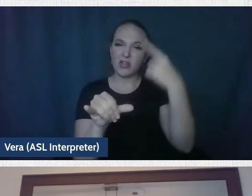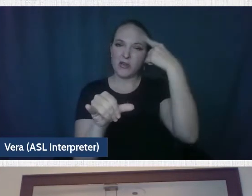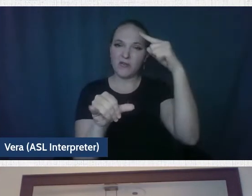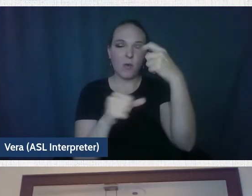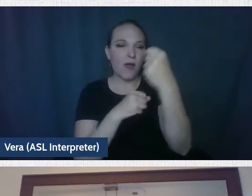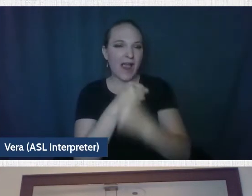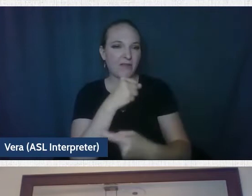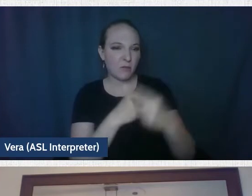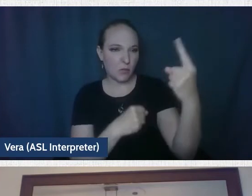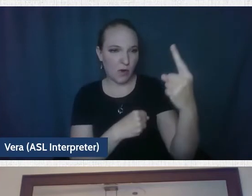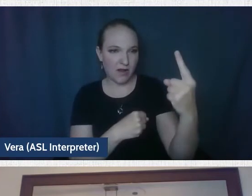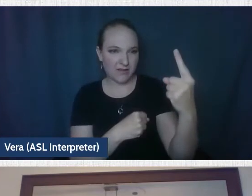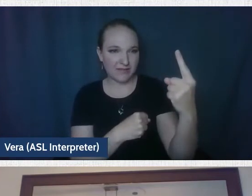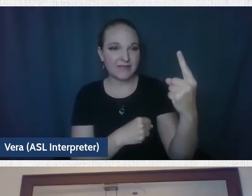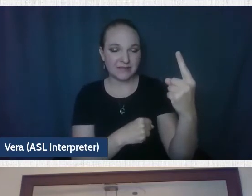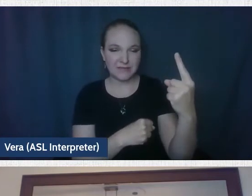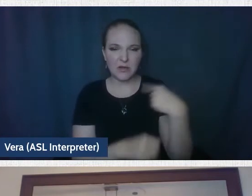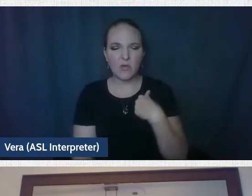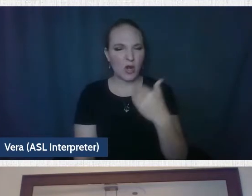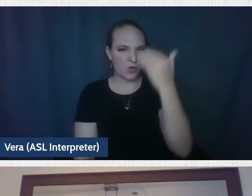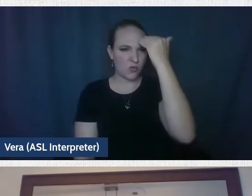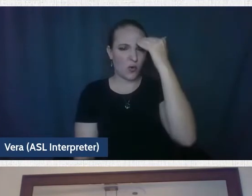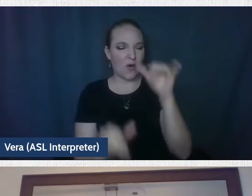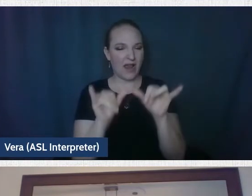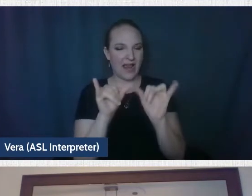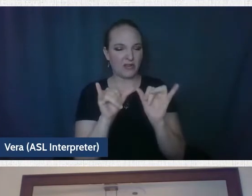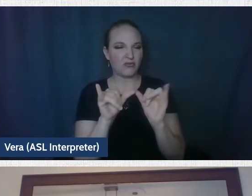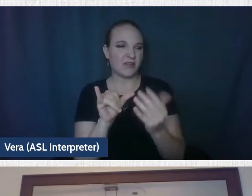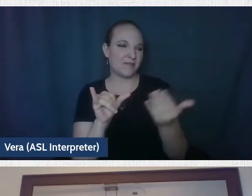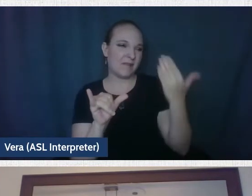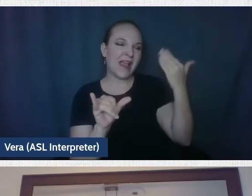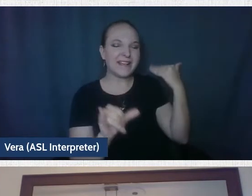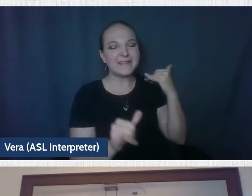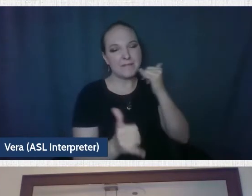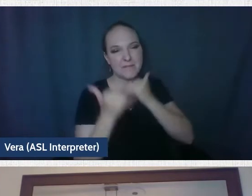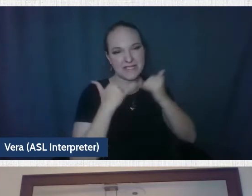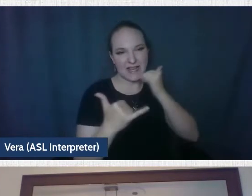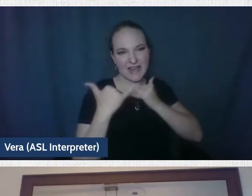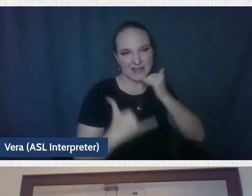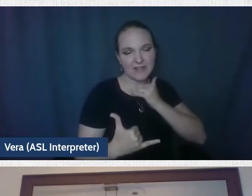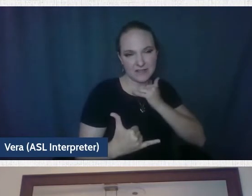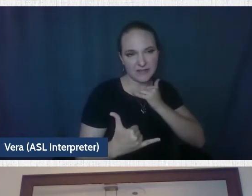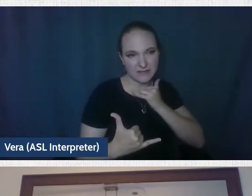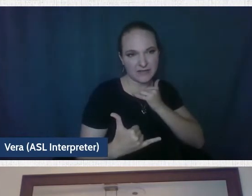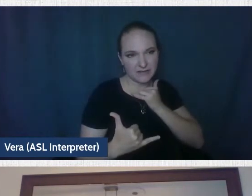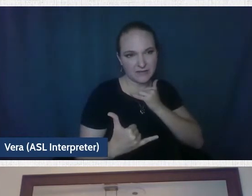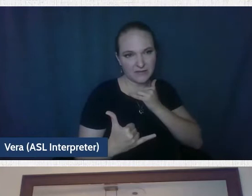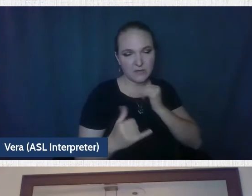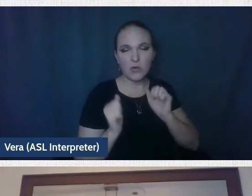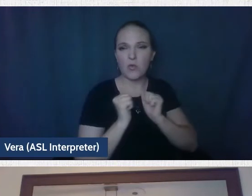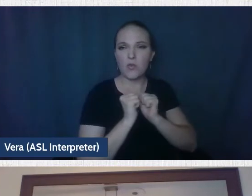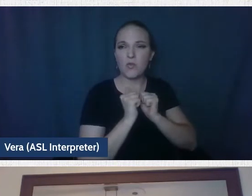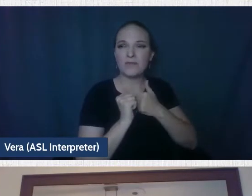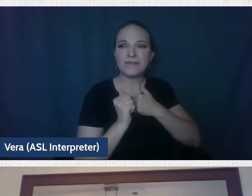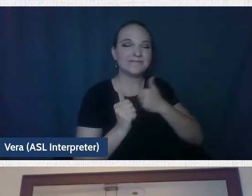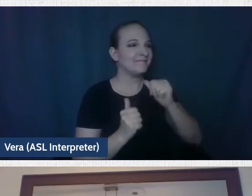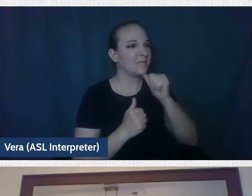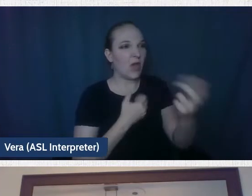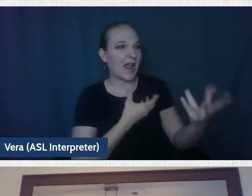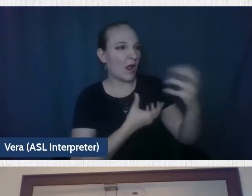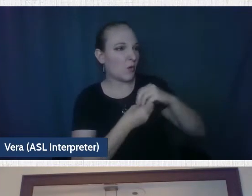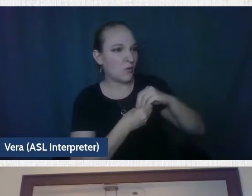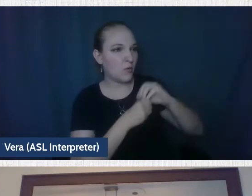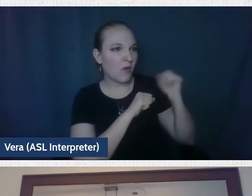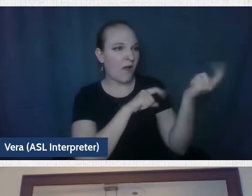on that because we know the mistakes engineering has made in the past when we've engineered without including everyone. The